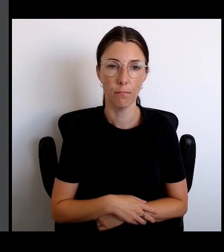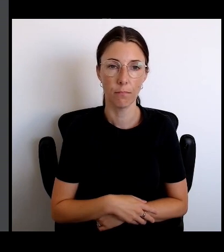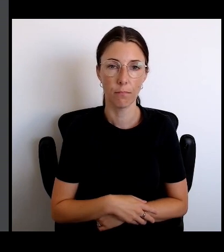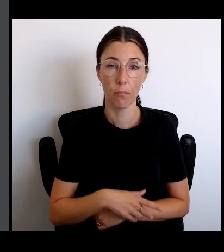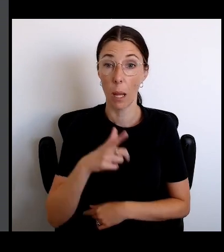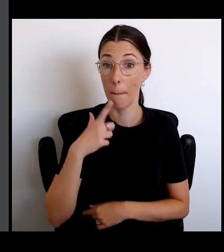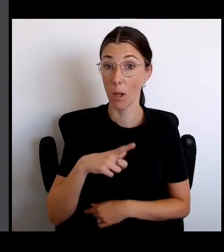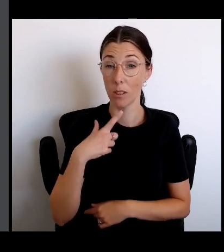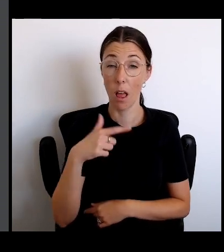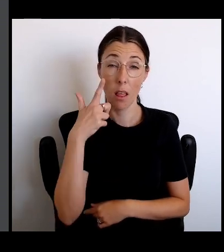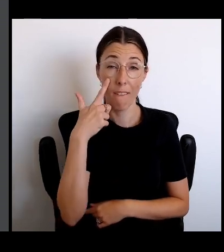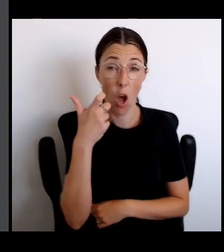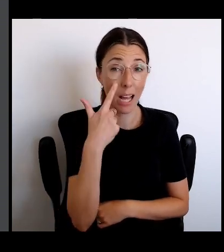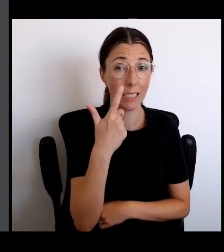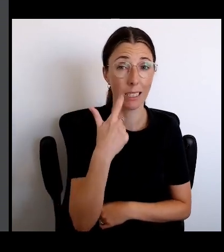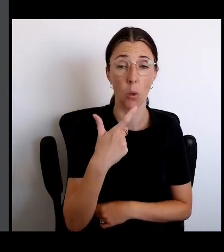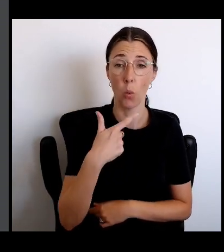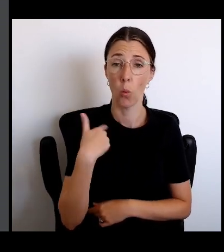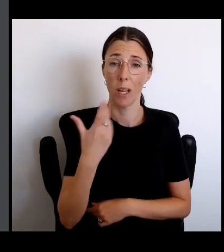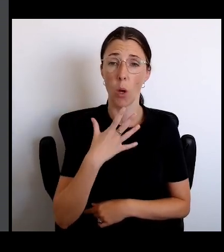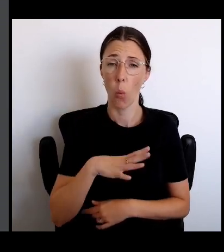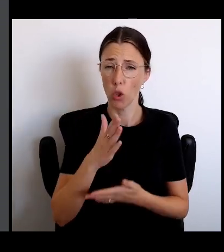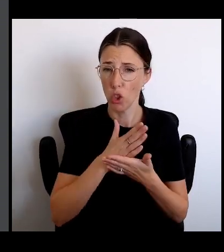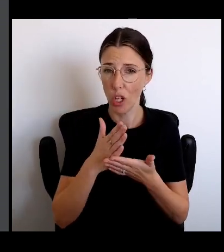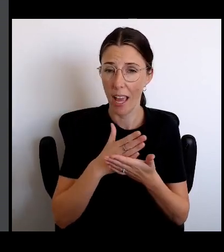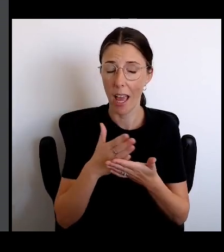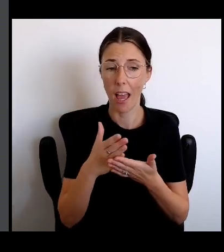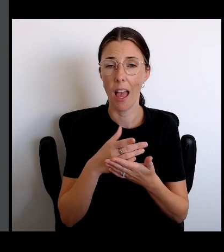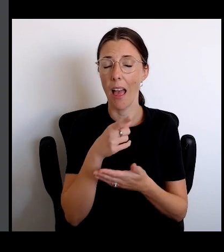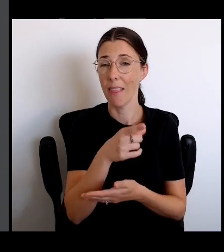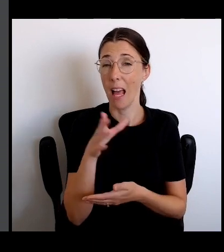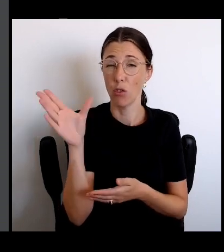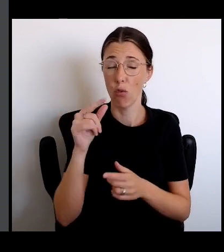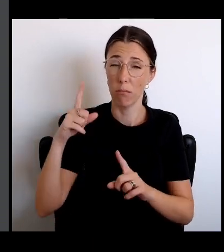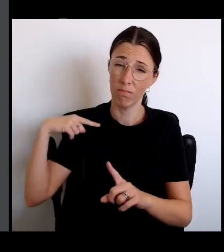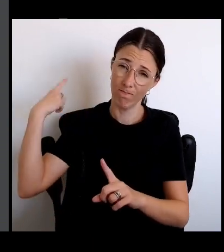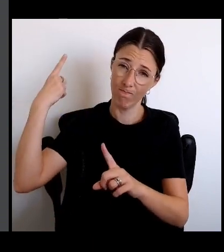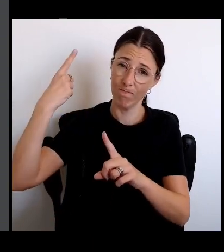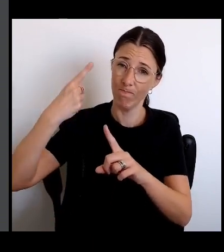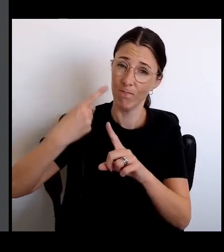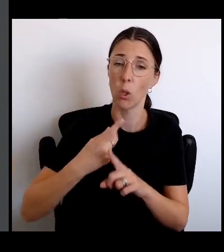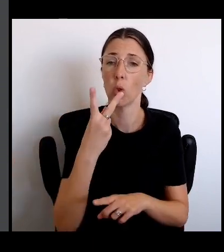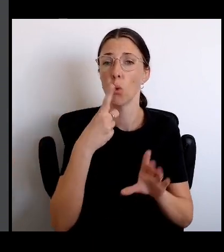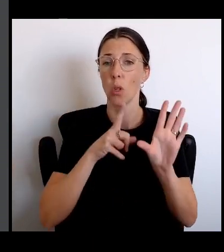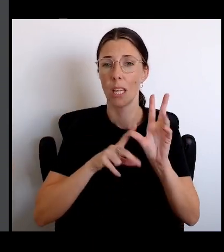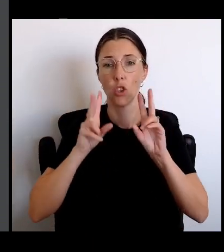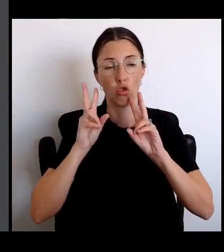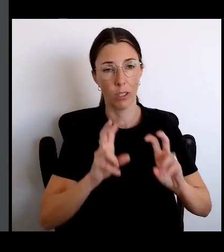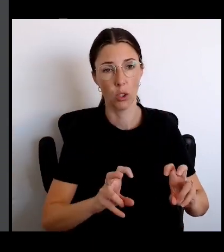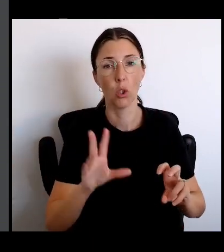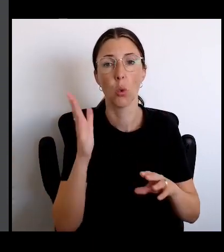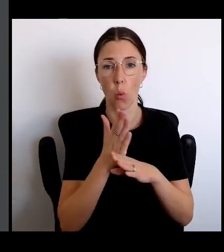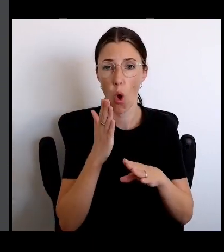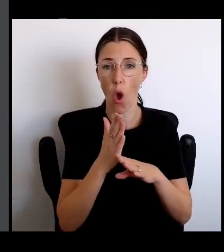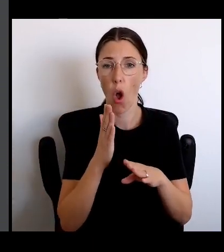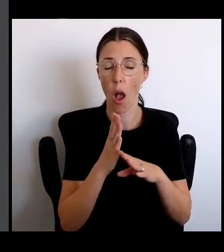findings that we have to share with you today are the culmination of 2 years of research work that the BCC has been